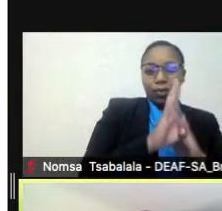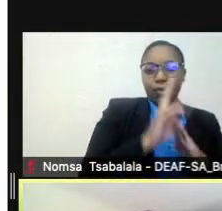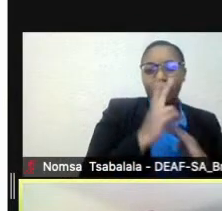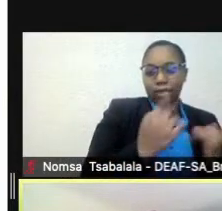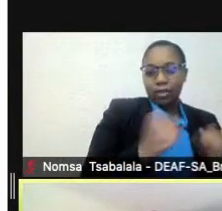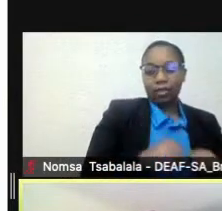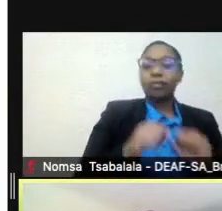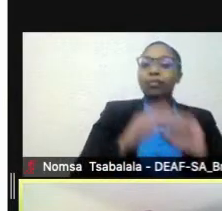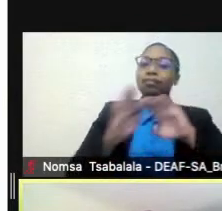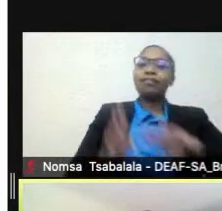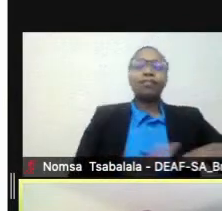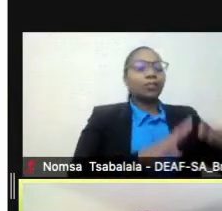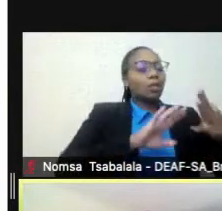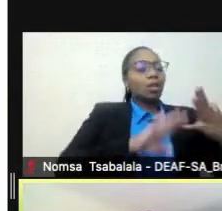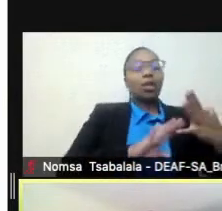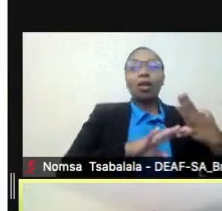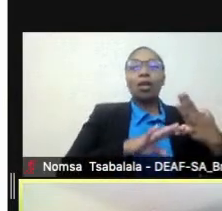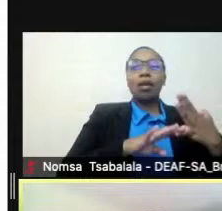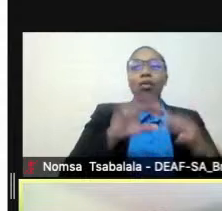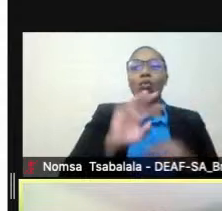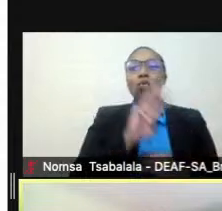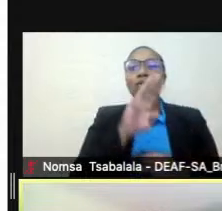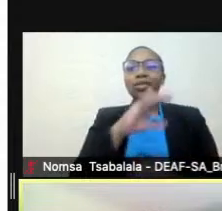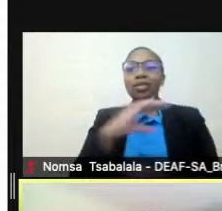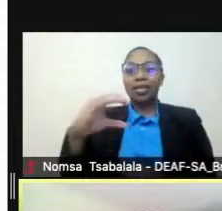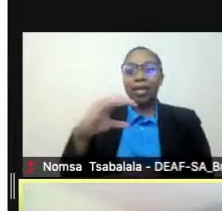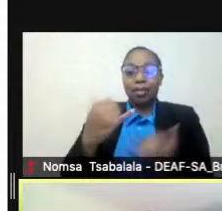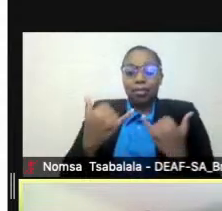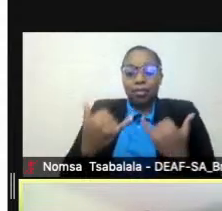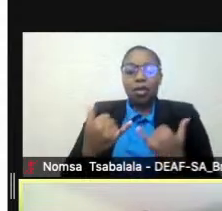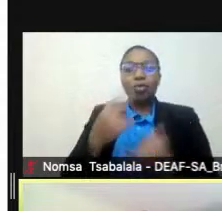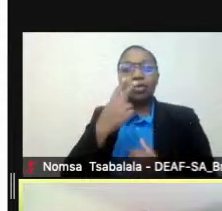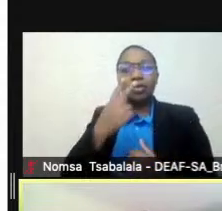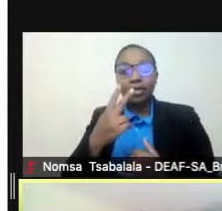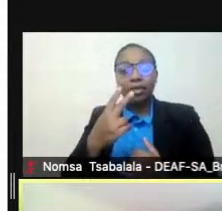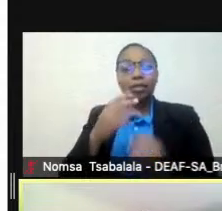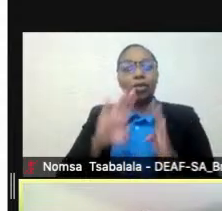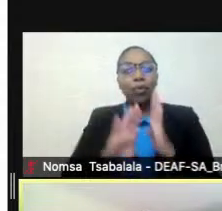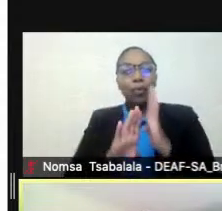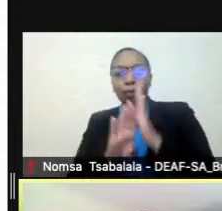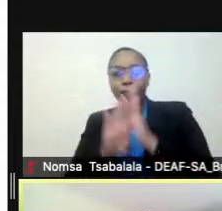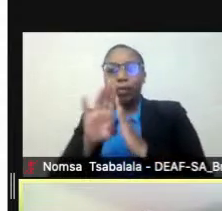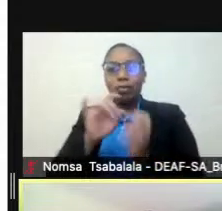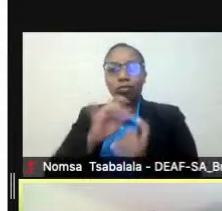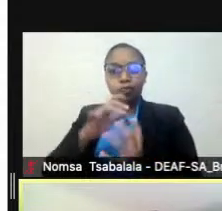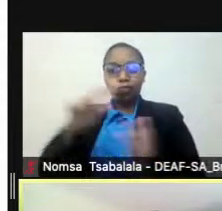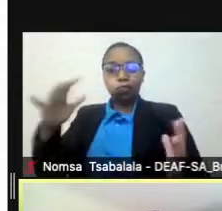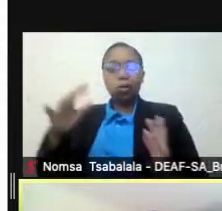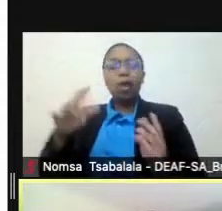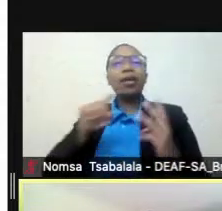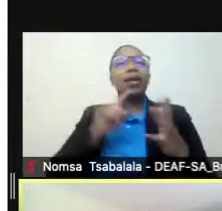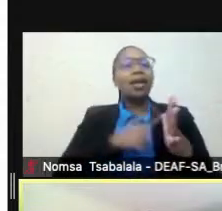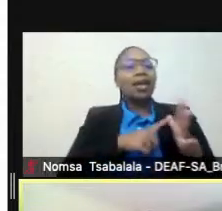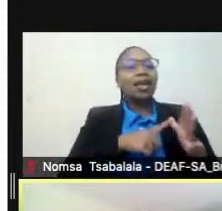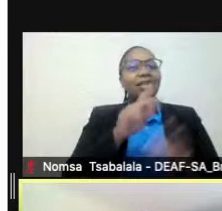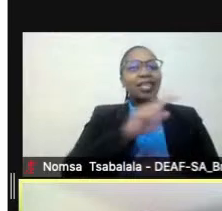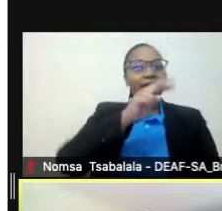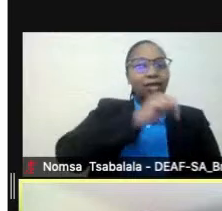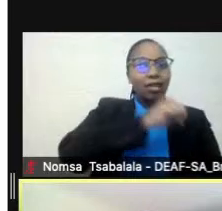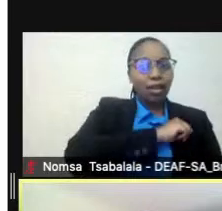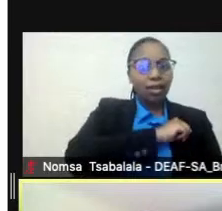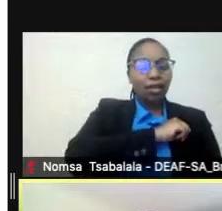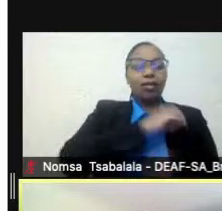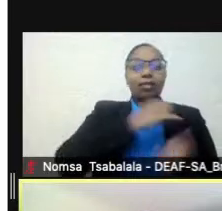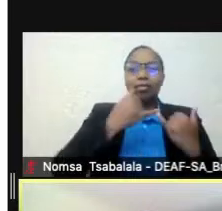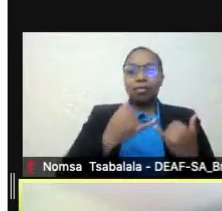Cape, at this point, we are starting to see increases there, as well as in KZN, as yet not